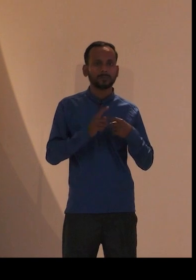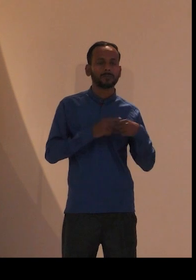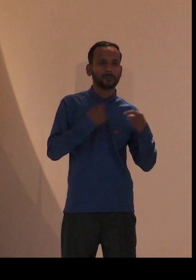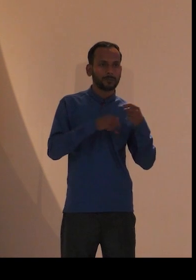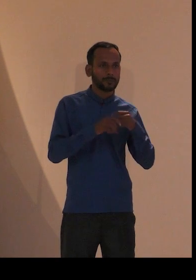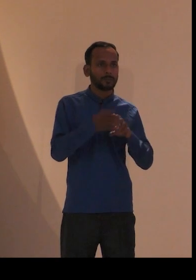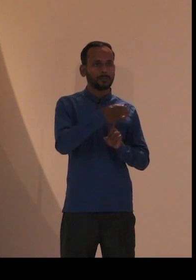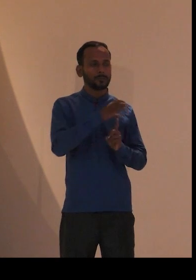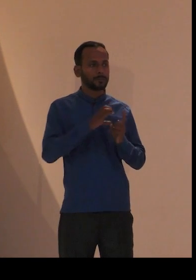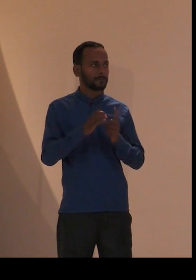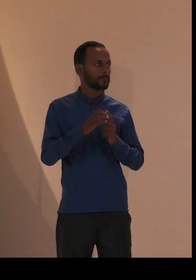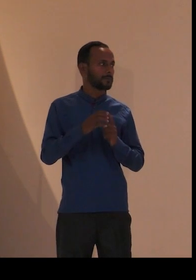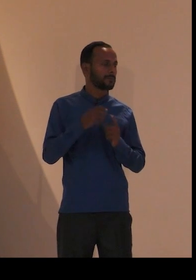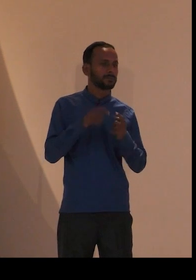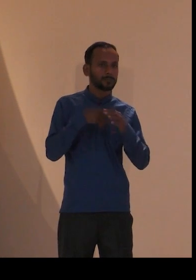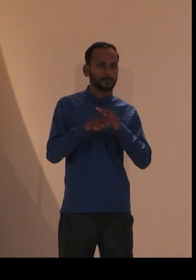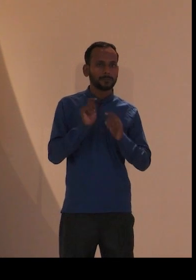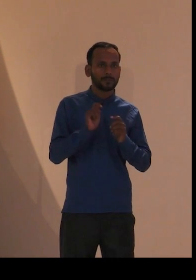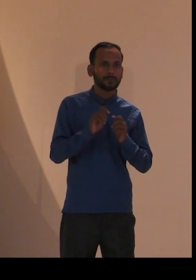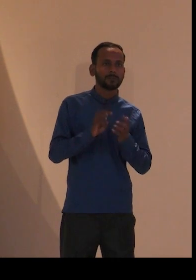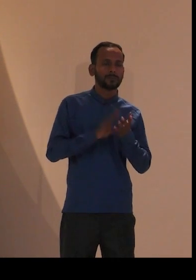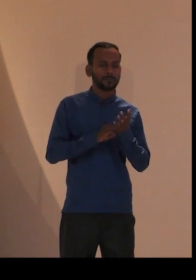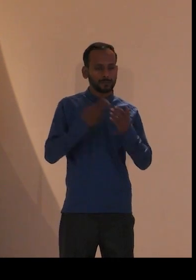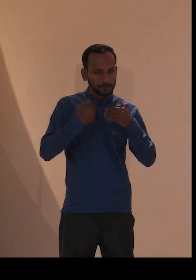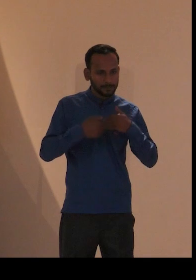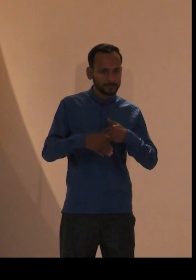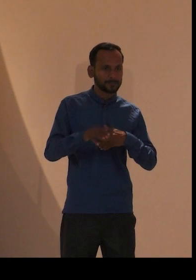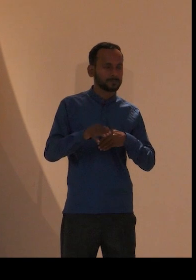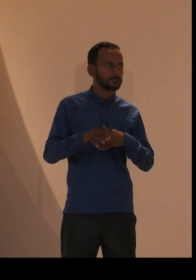during these walks. And we do these walks every month.